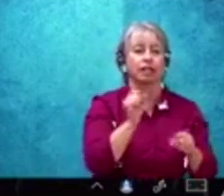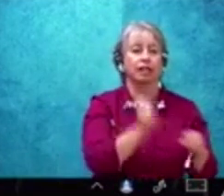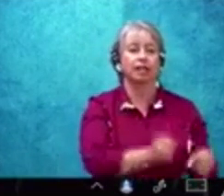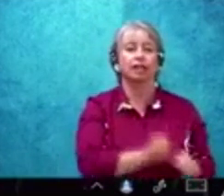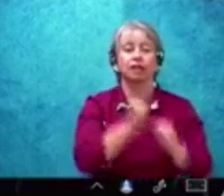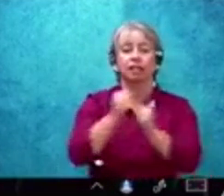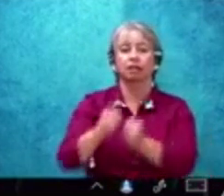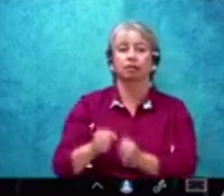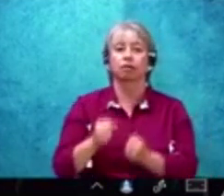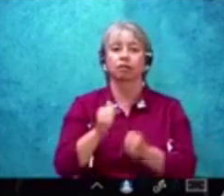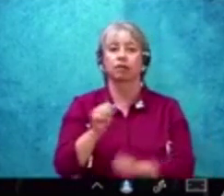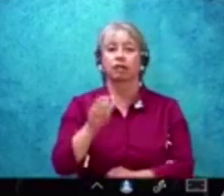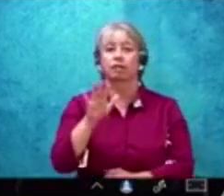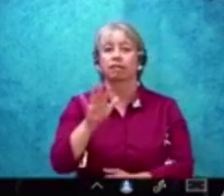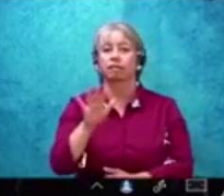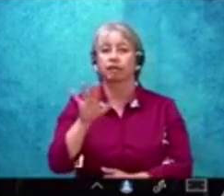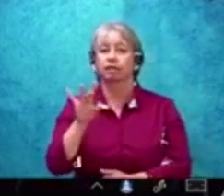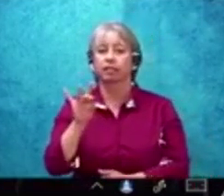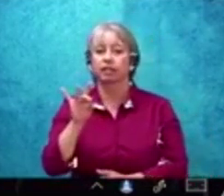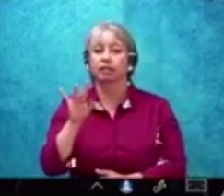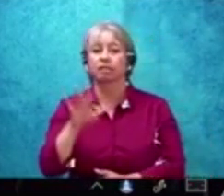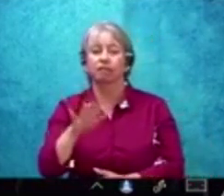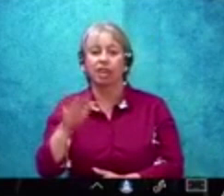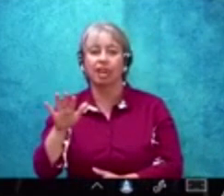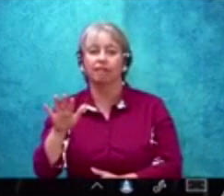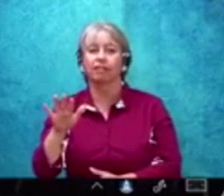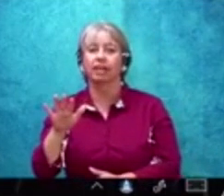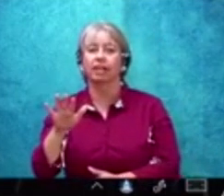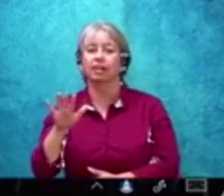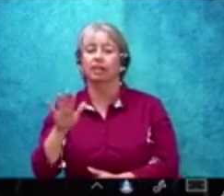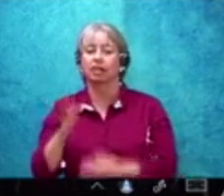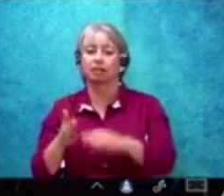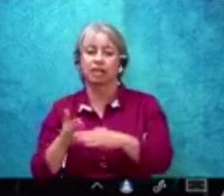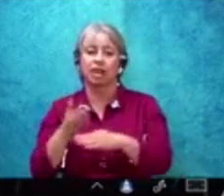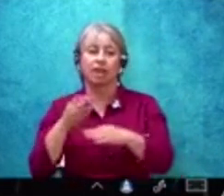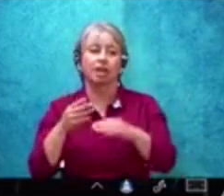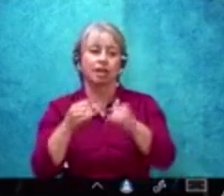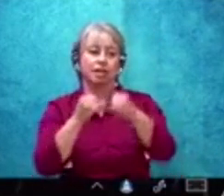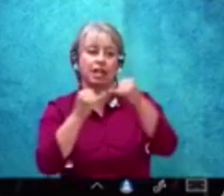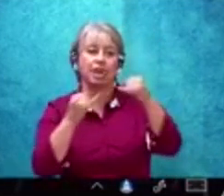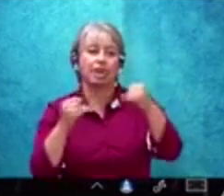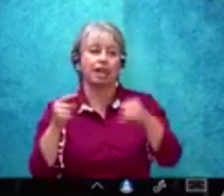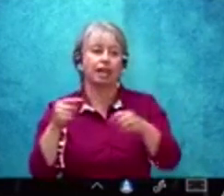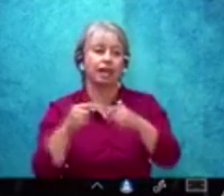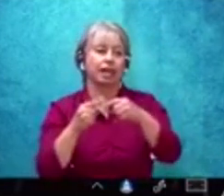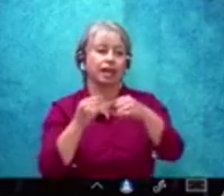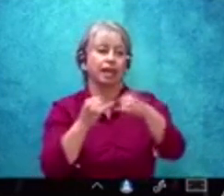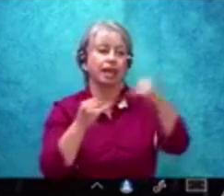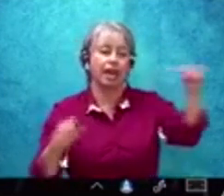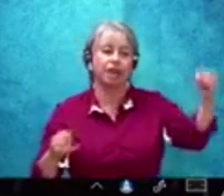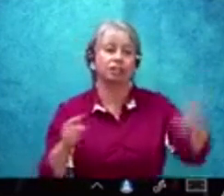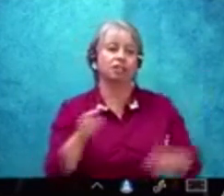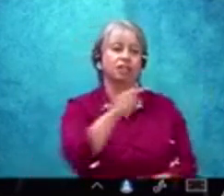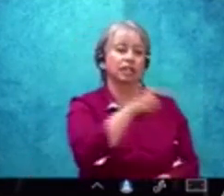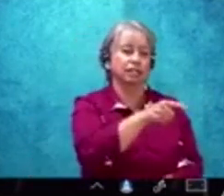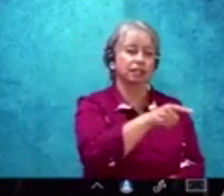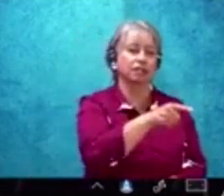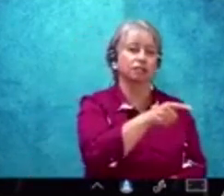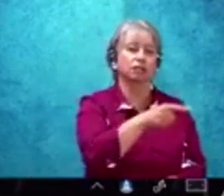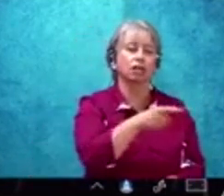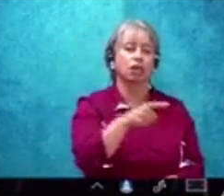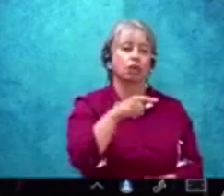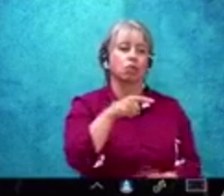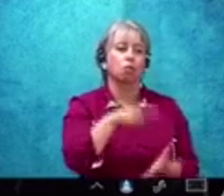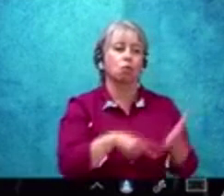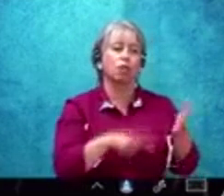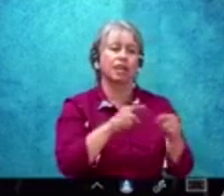55 feet due east before kayaking diagonally across the lake where he started. What is the total distance he kayaks?